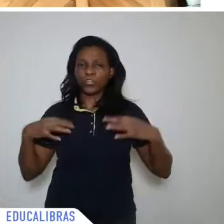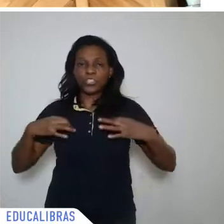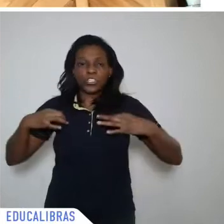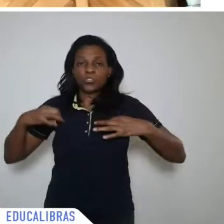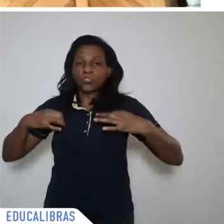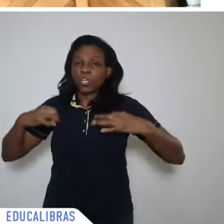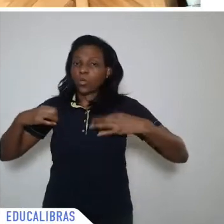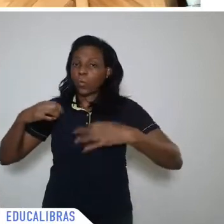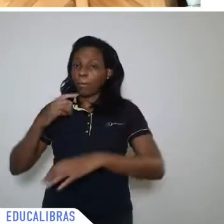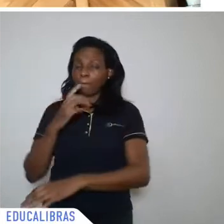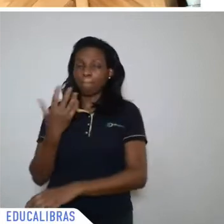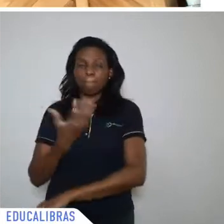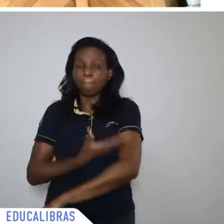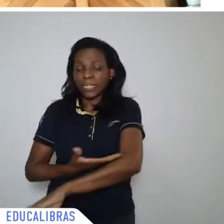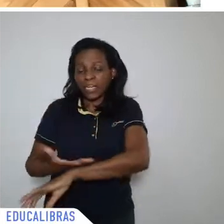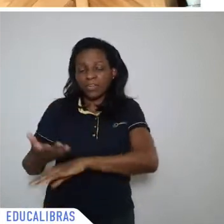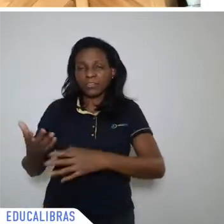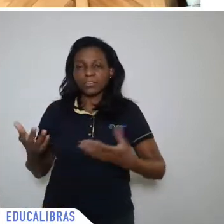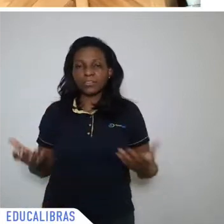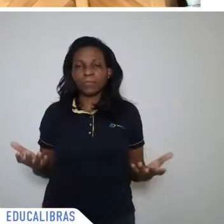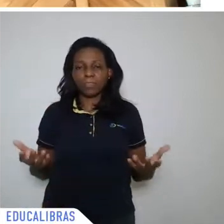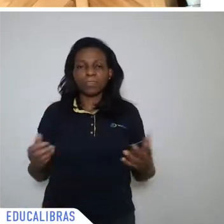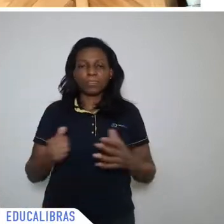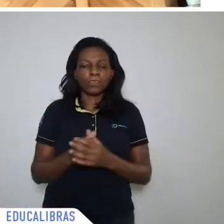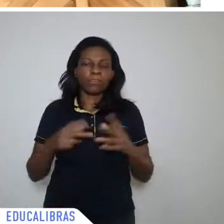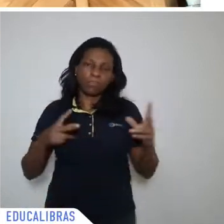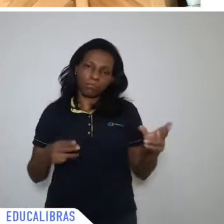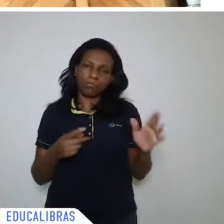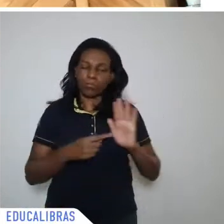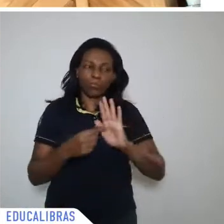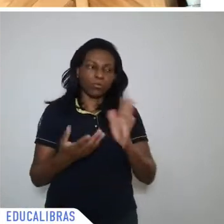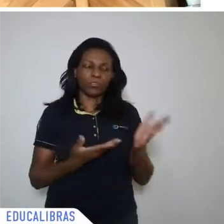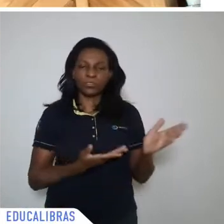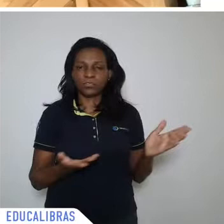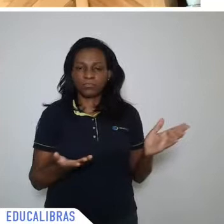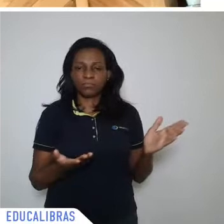They are response to pandemics, but there are other invisible workers.